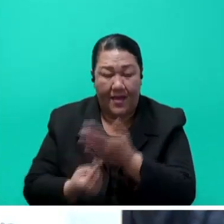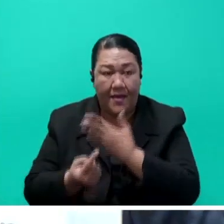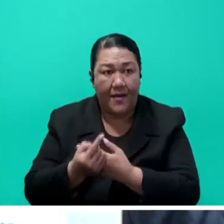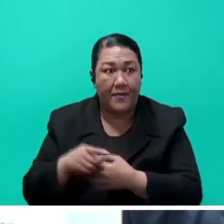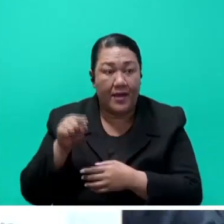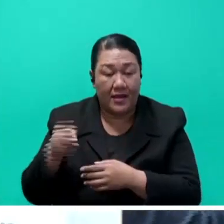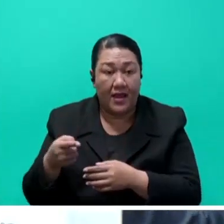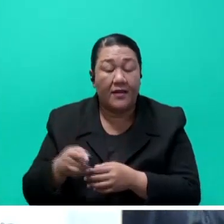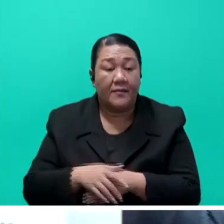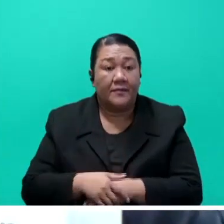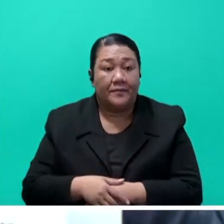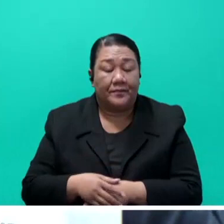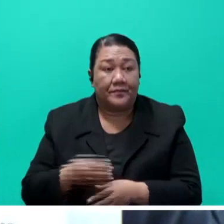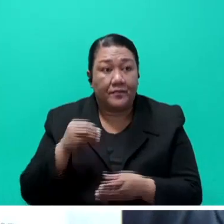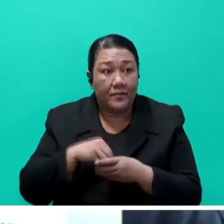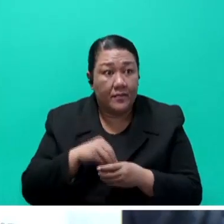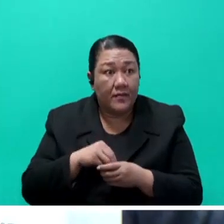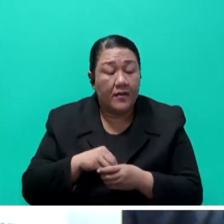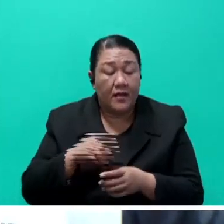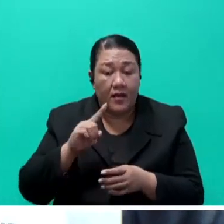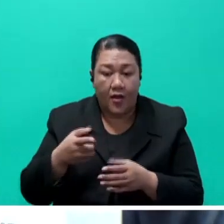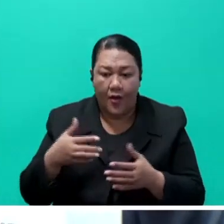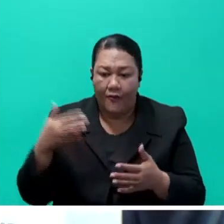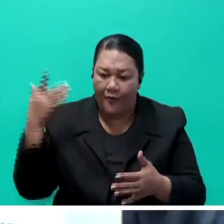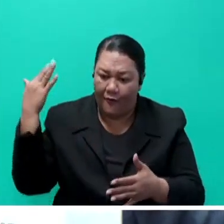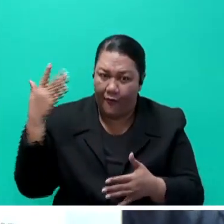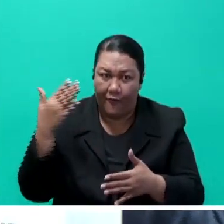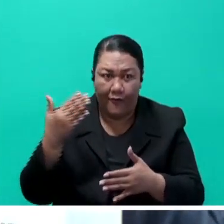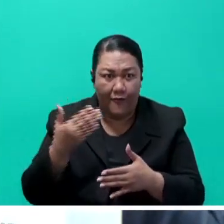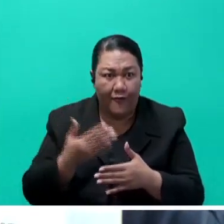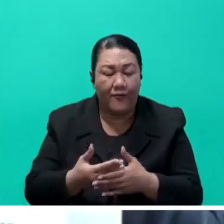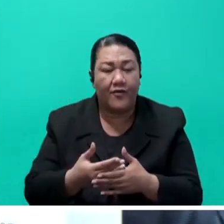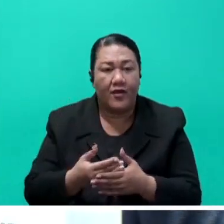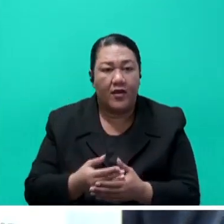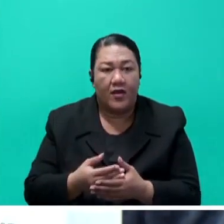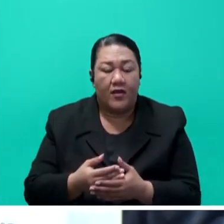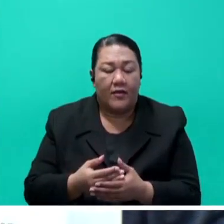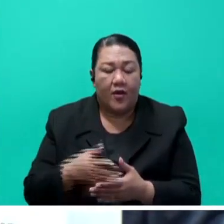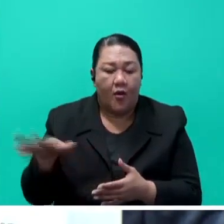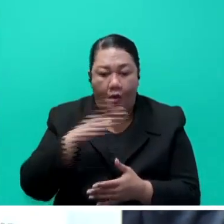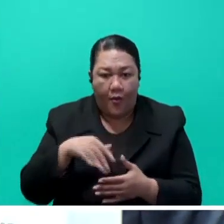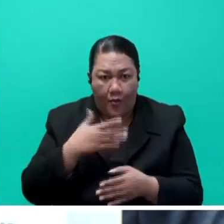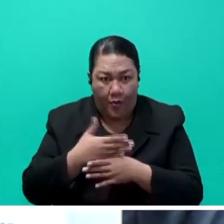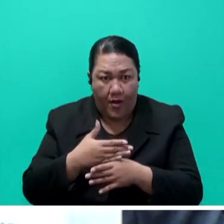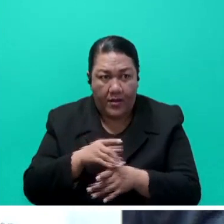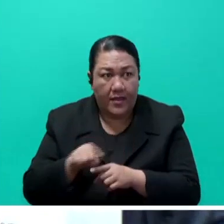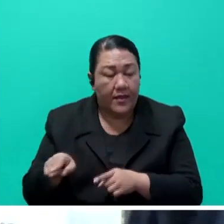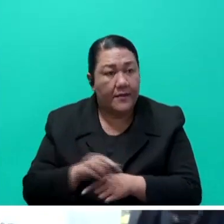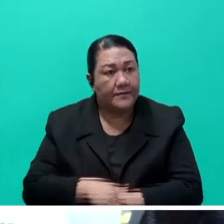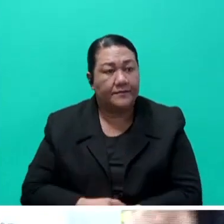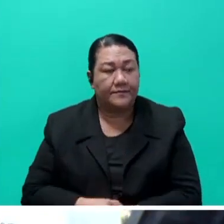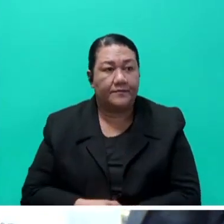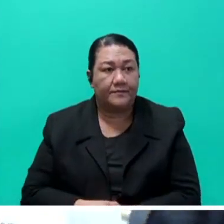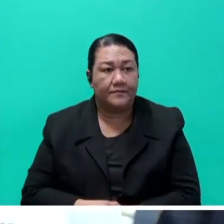issues than modernizing, increasing in overall efficiency of the mill. The flaw in design has led to